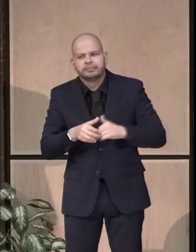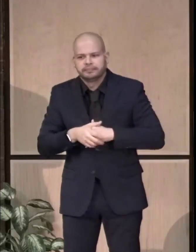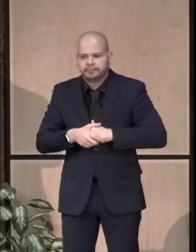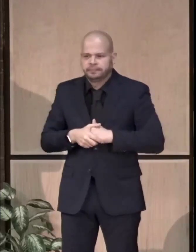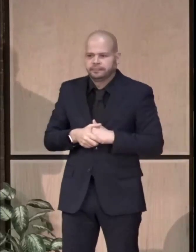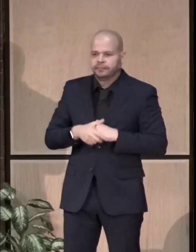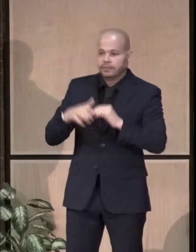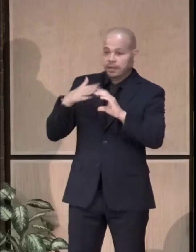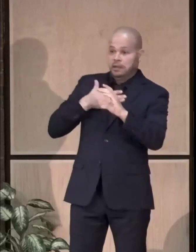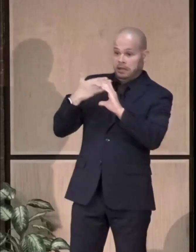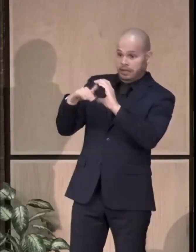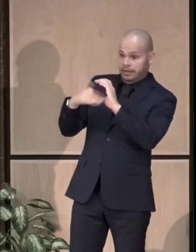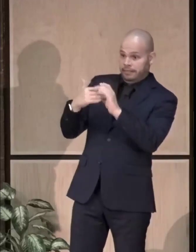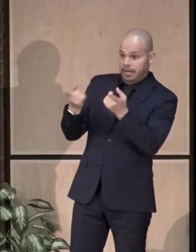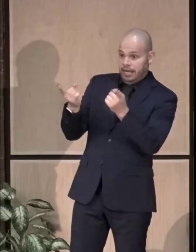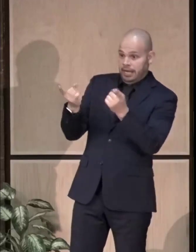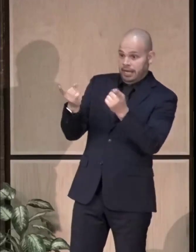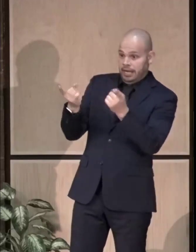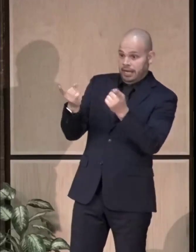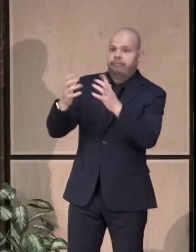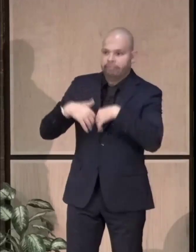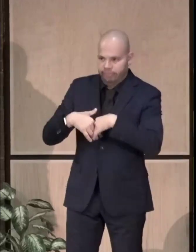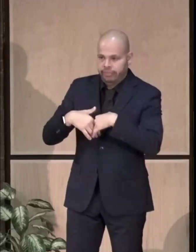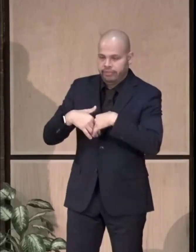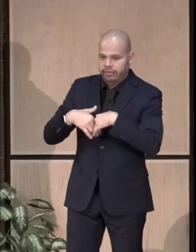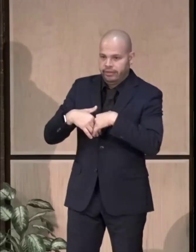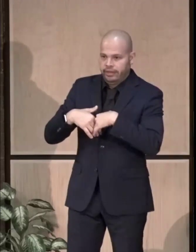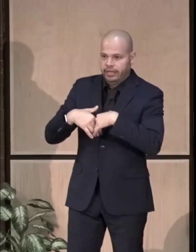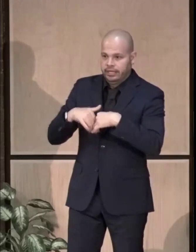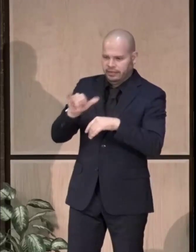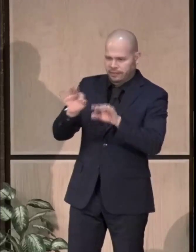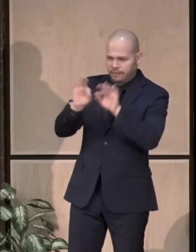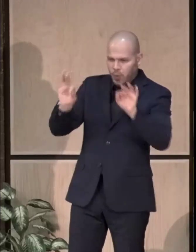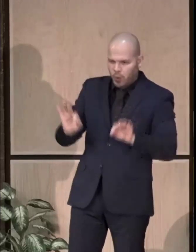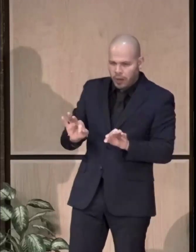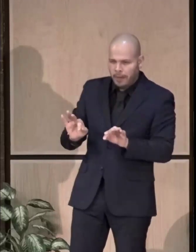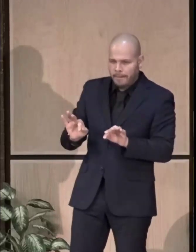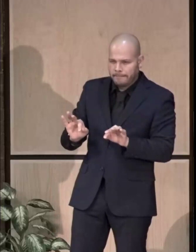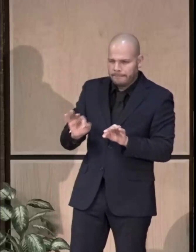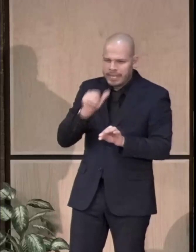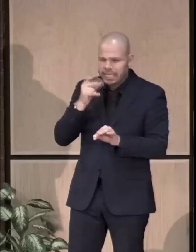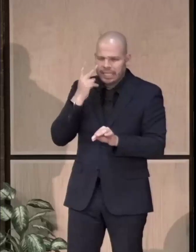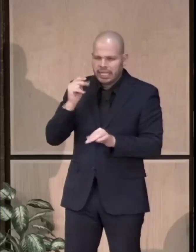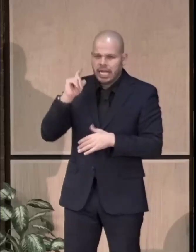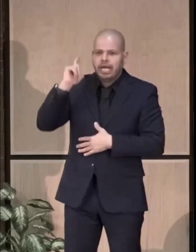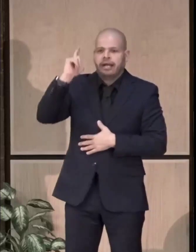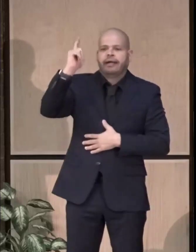time, so I did not actually see this counseling form until later. So I was not able to